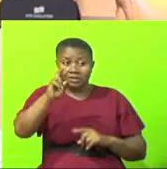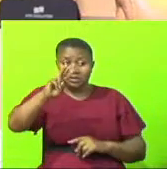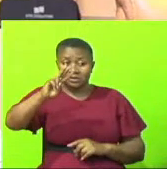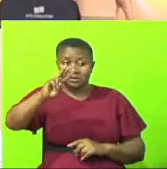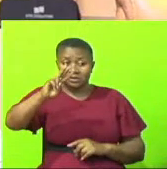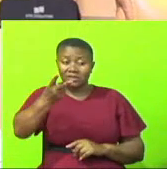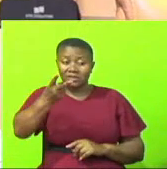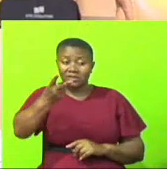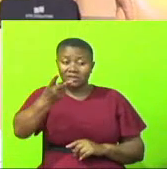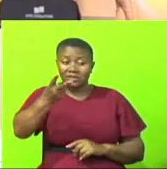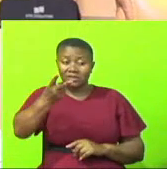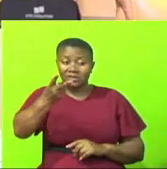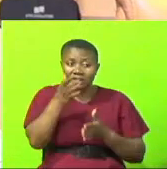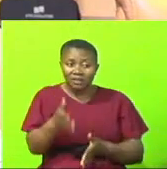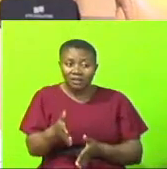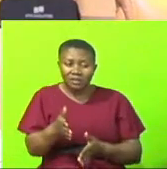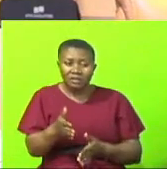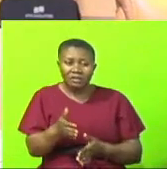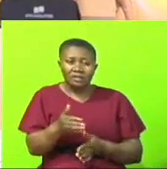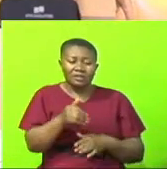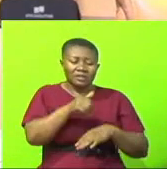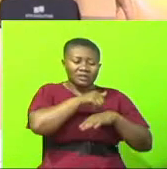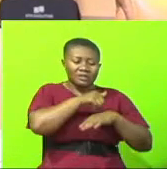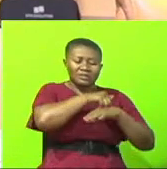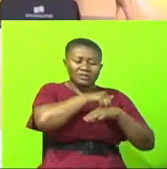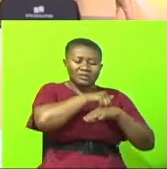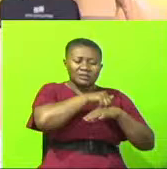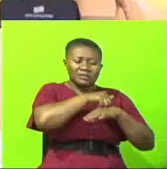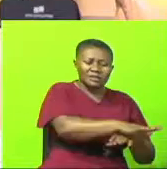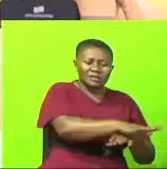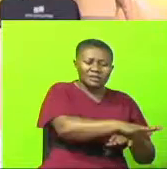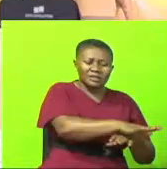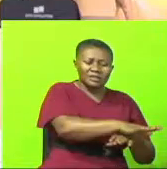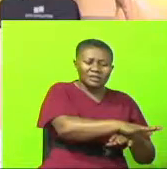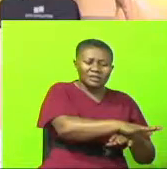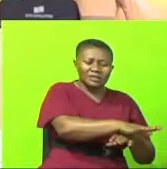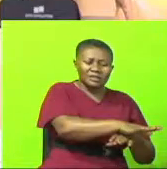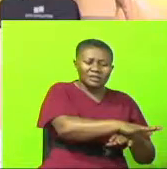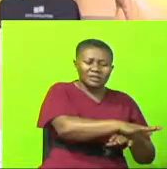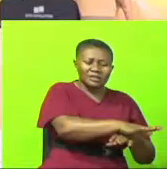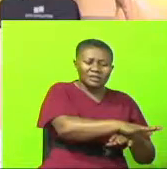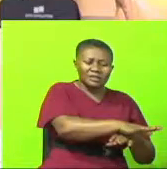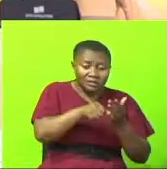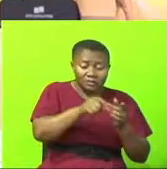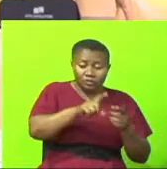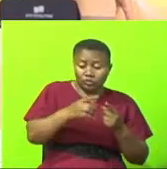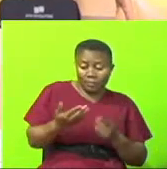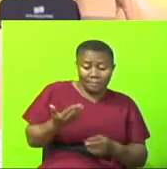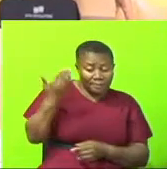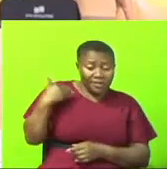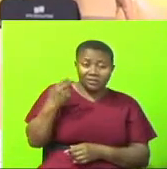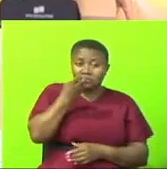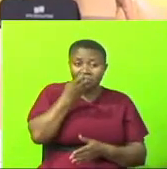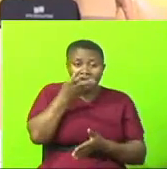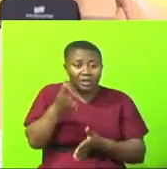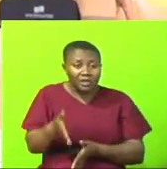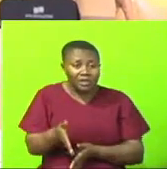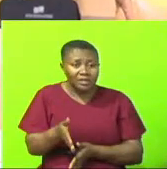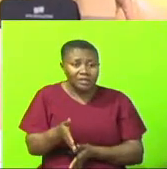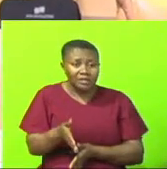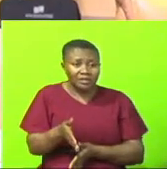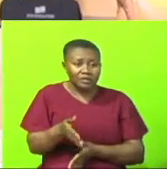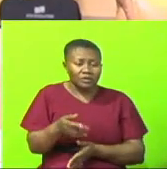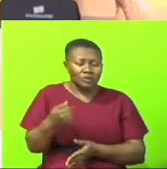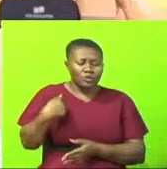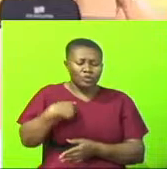sent a petition to your predecessor, which was the basis of the eloquent ruling, which we are inviting